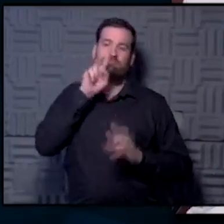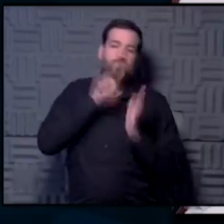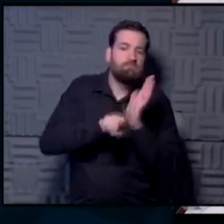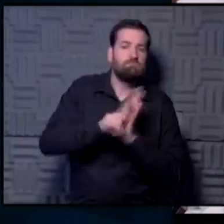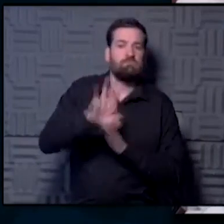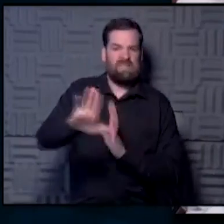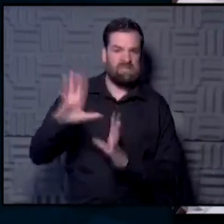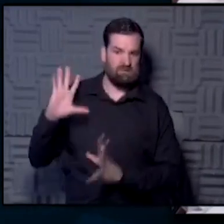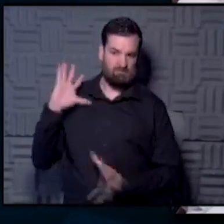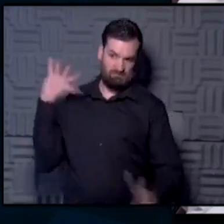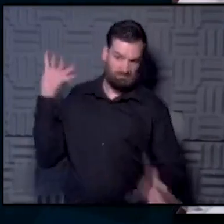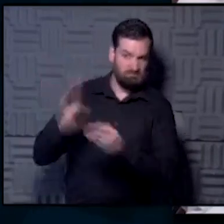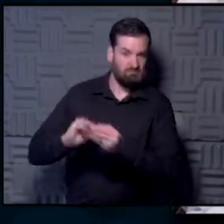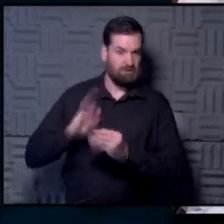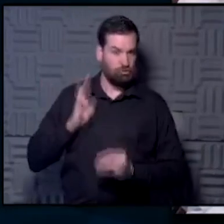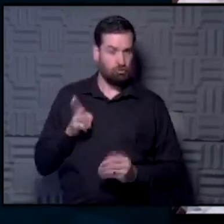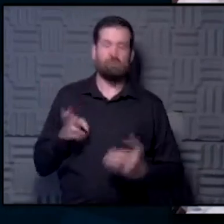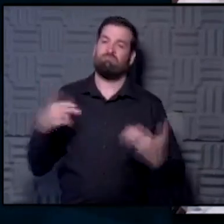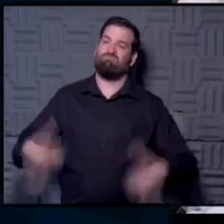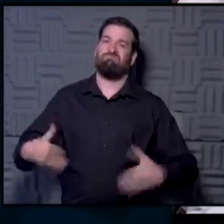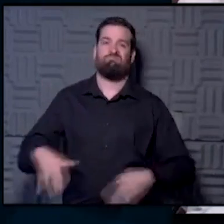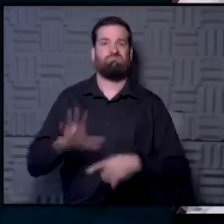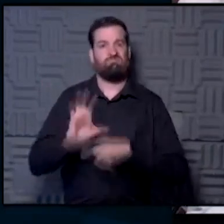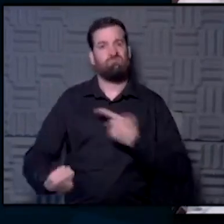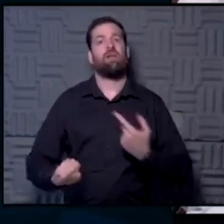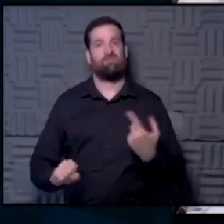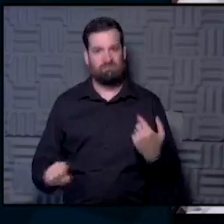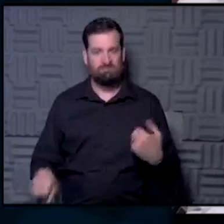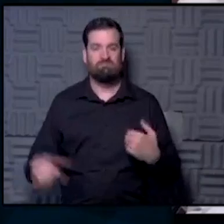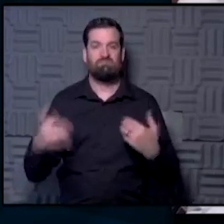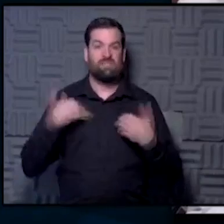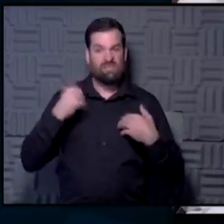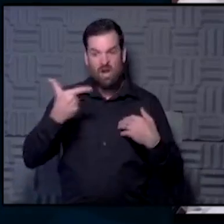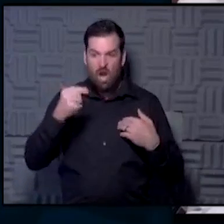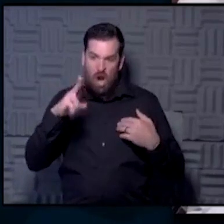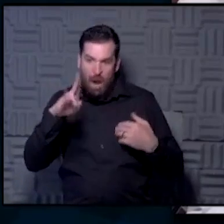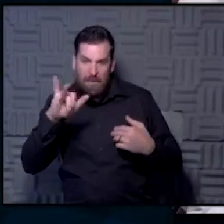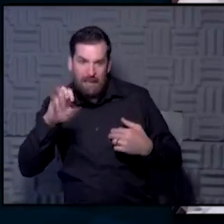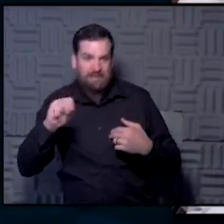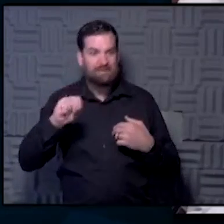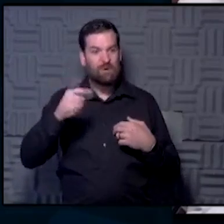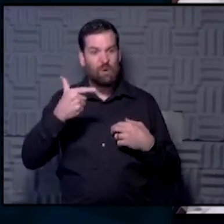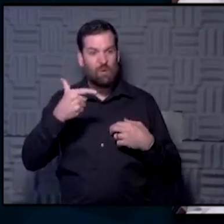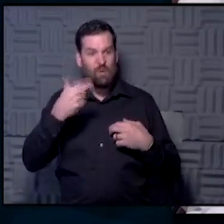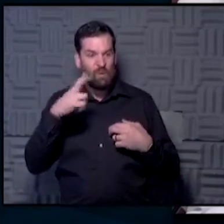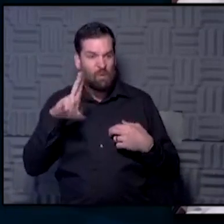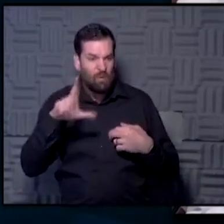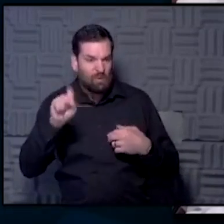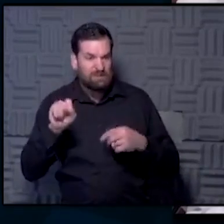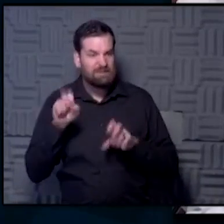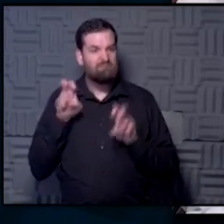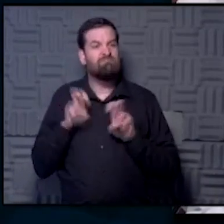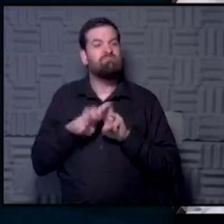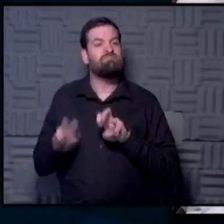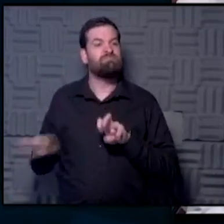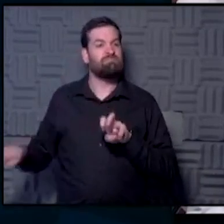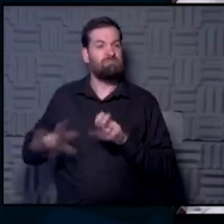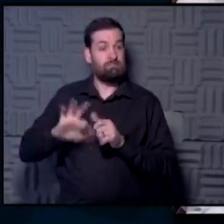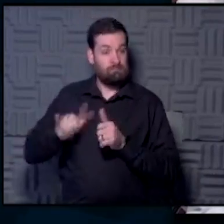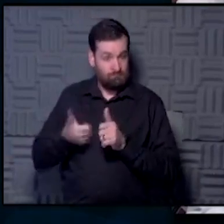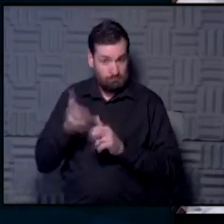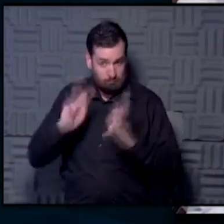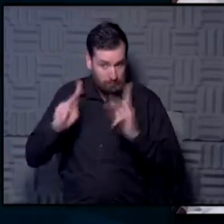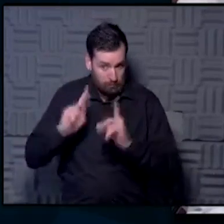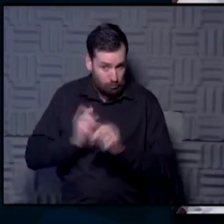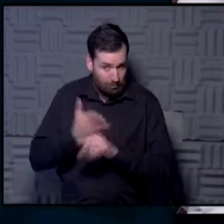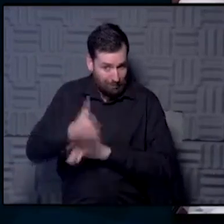answer was, he's really great. And I love the fact he's got goblins and ghouls sitting behind him on the video. Are any of those people